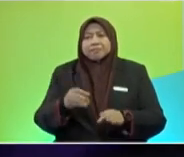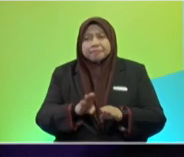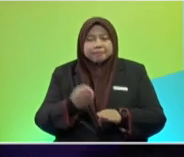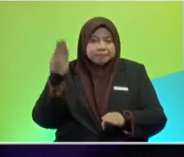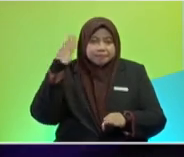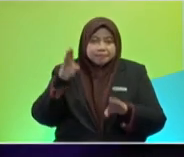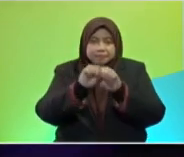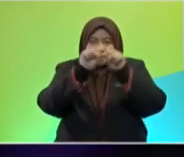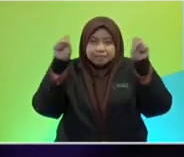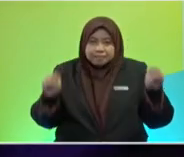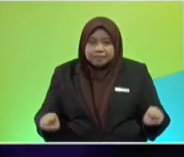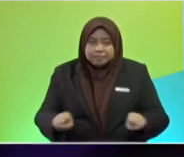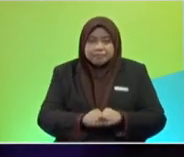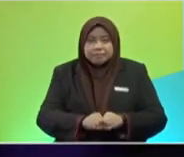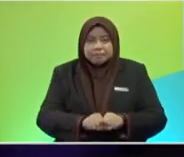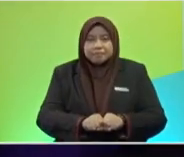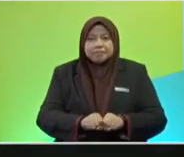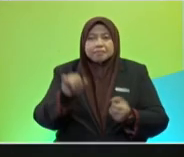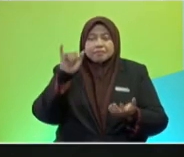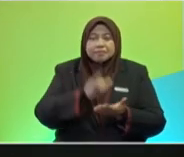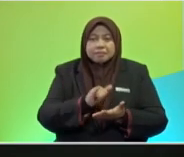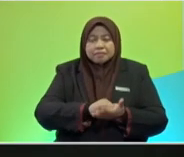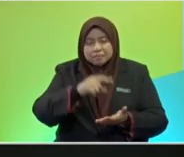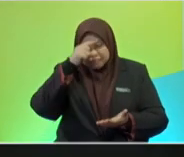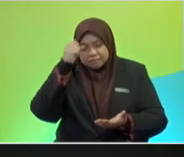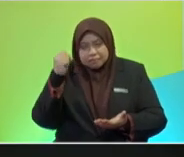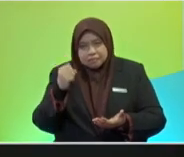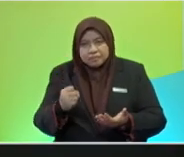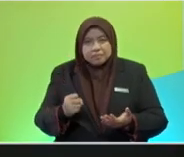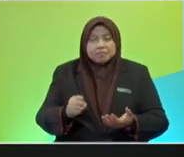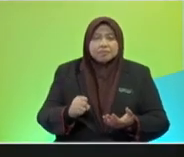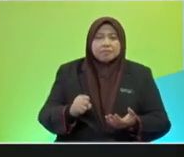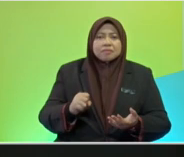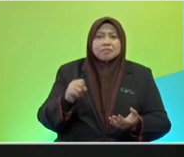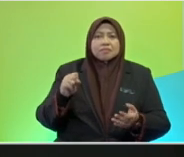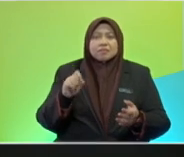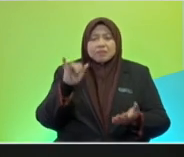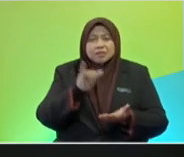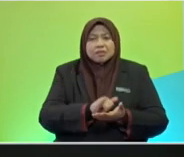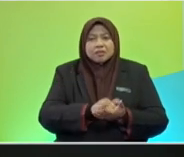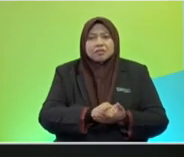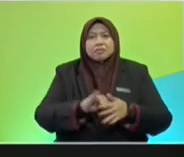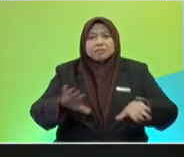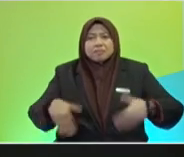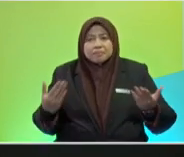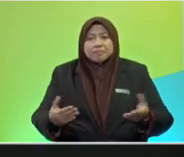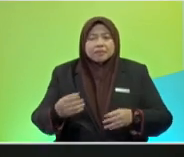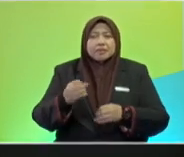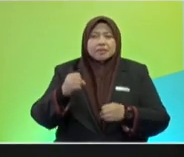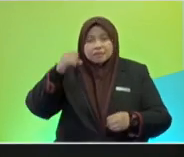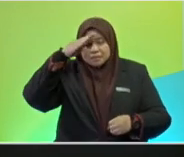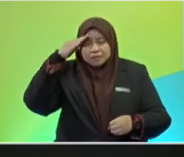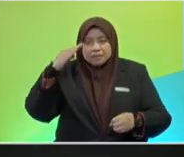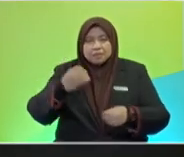screen. Okay, that is why. Okay. So that is how shadow is formed. Remember, it is because